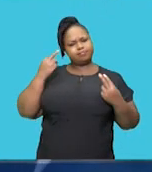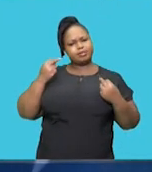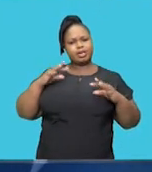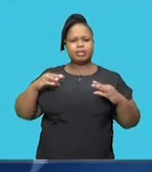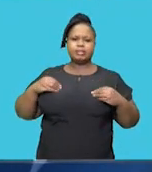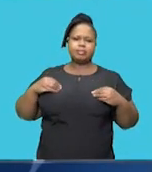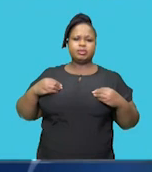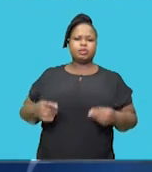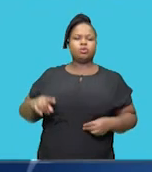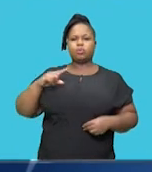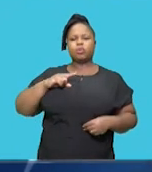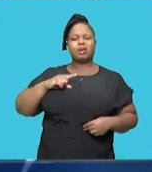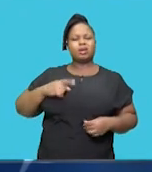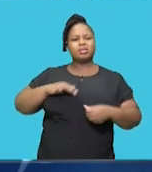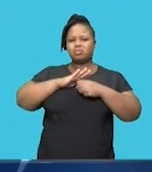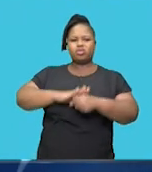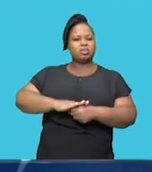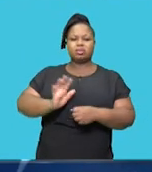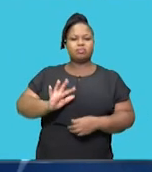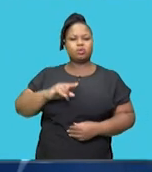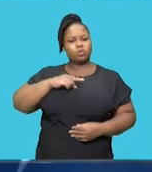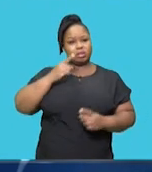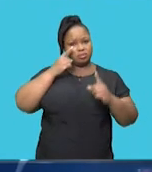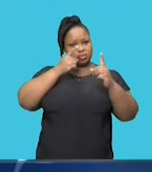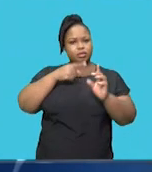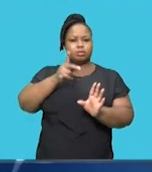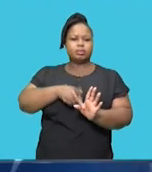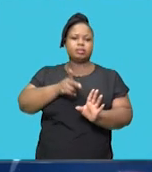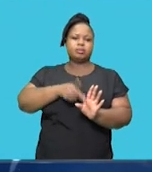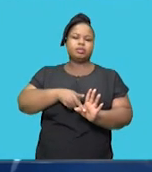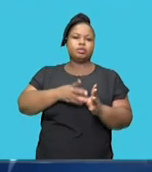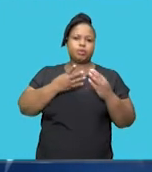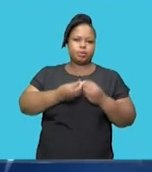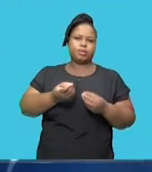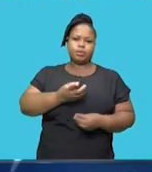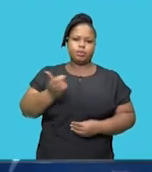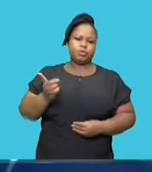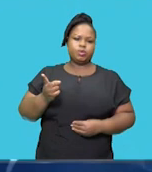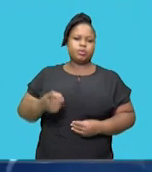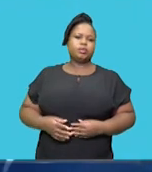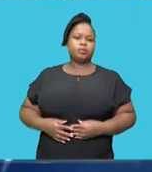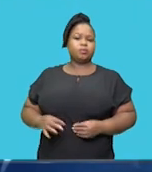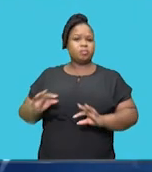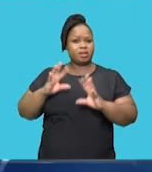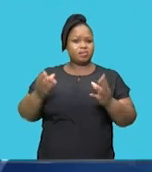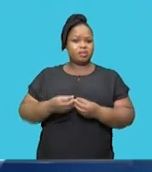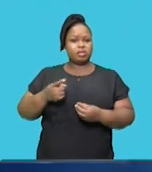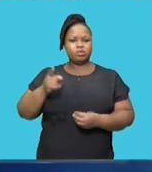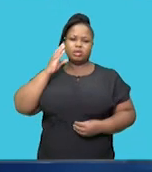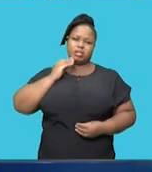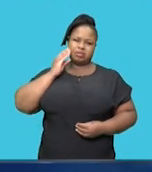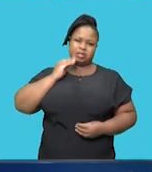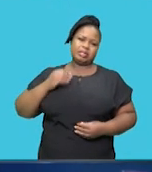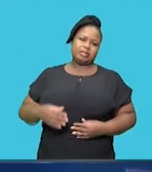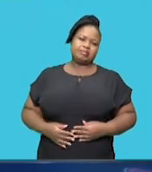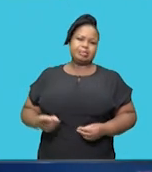of pressure, but because of my intention to participate with you in the struggles that you are facing. It